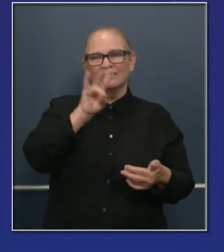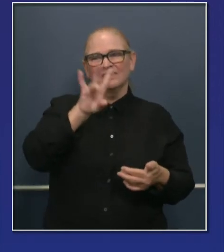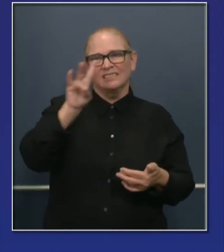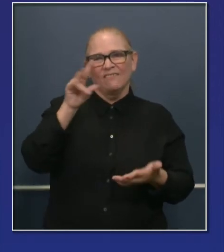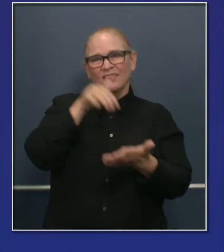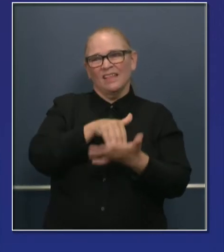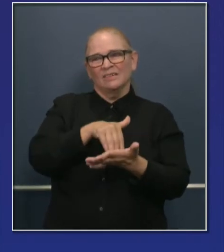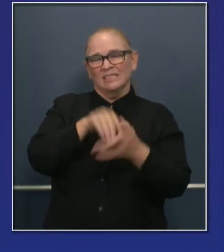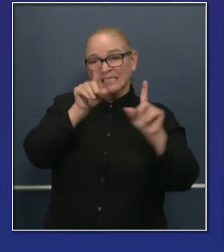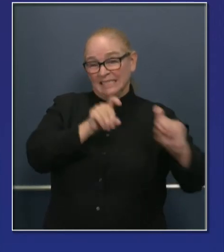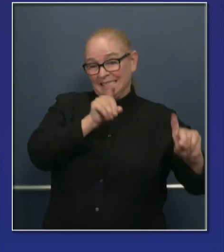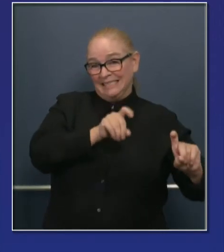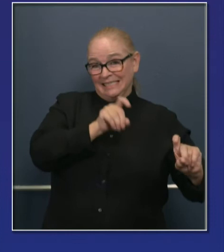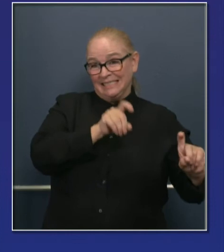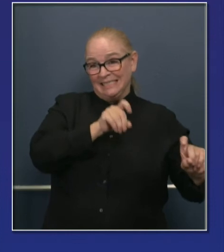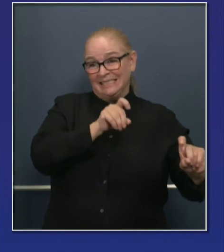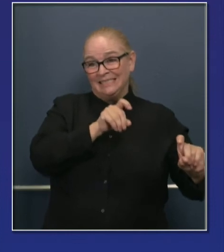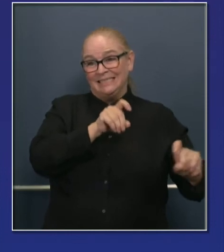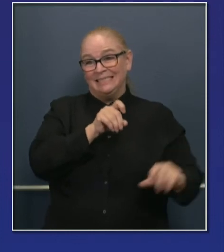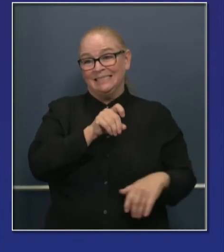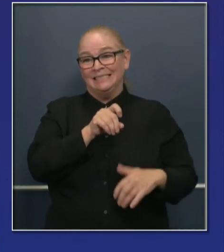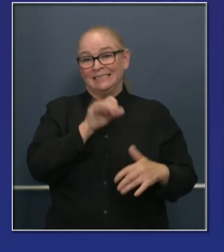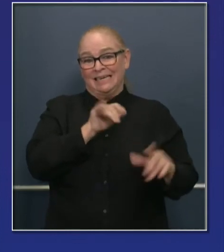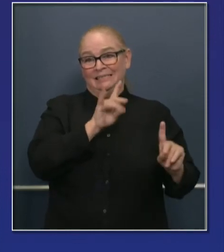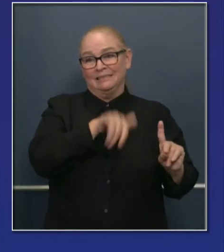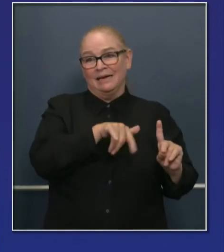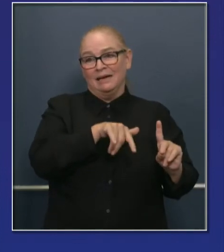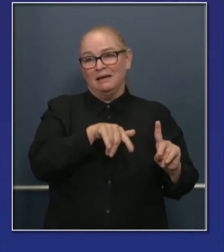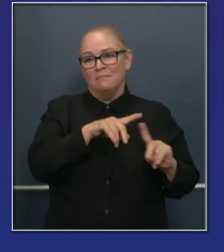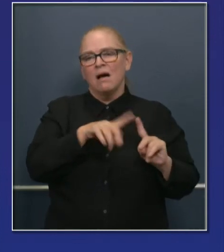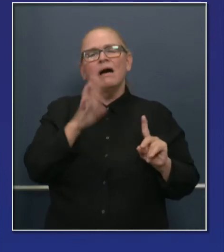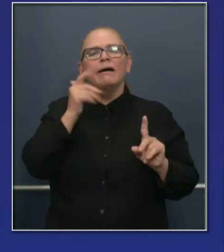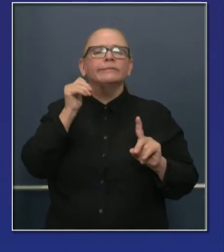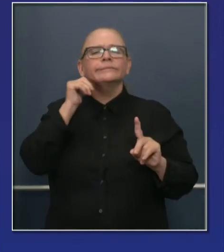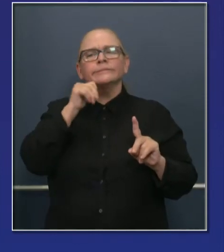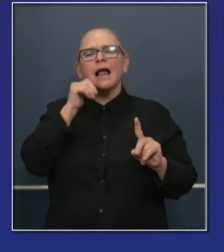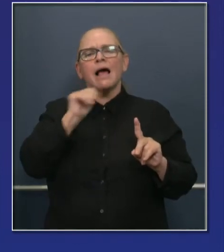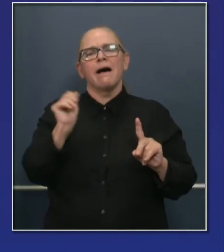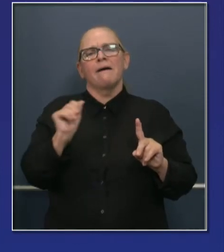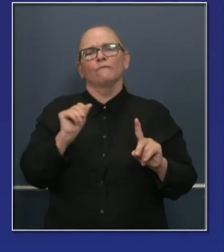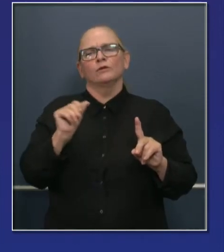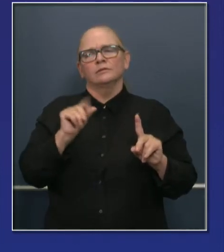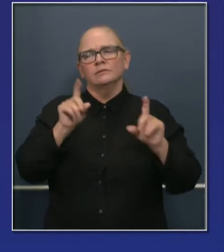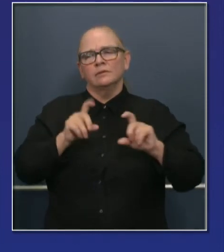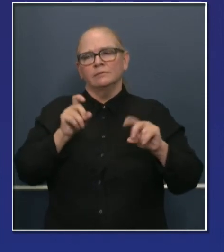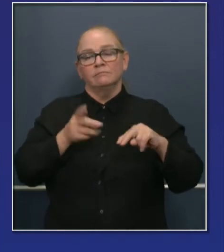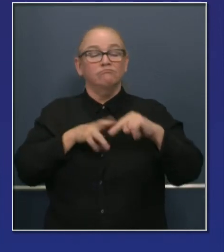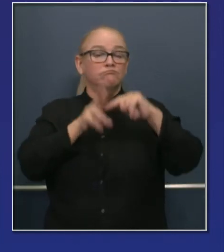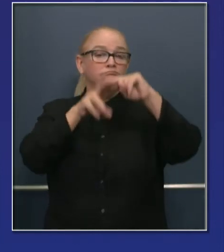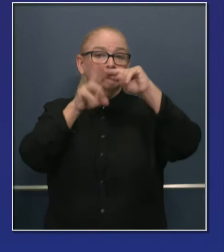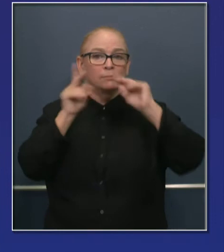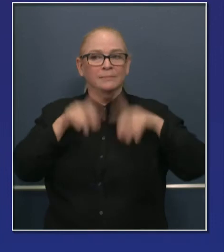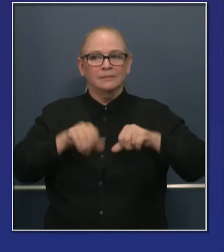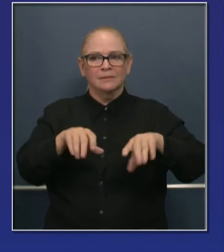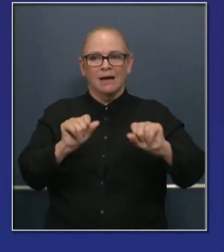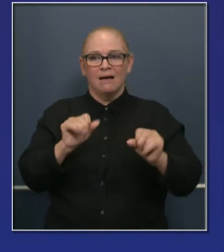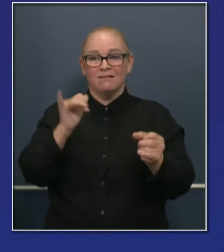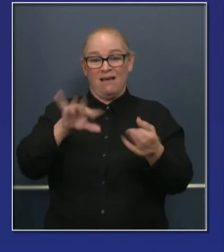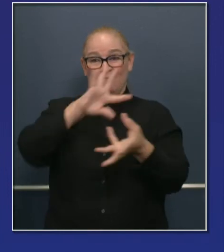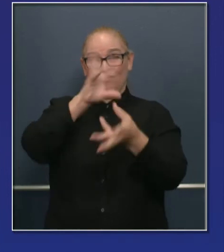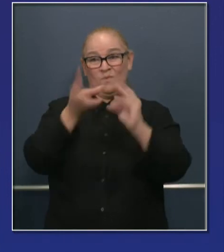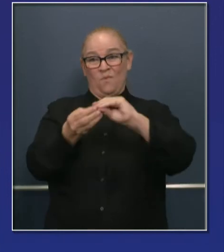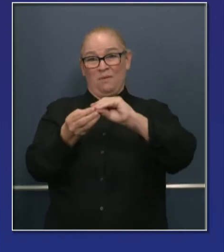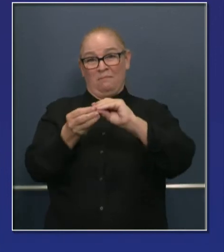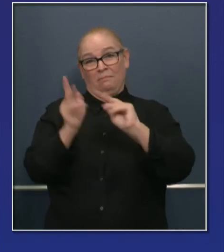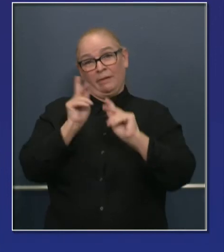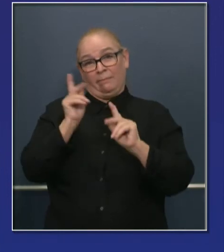tests a few days ago. But our average daily tests continue to go up. The good news is the total number of people testing positive